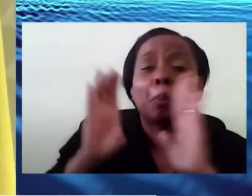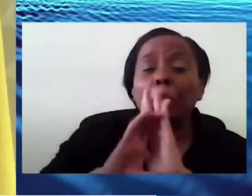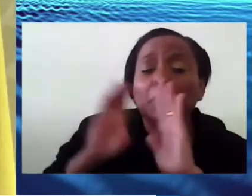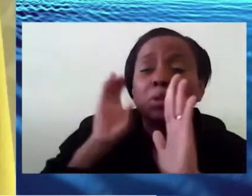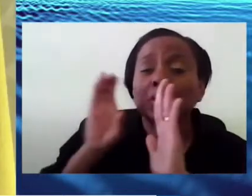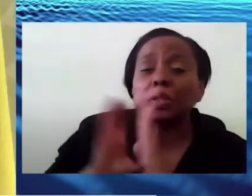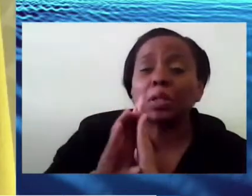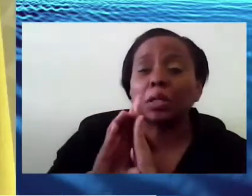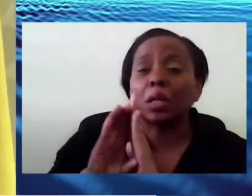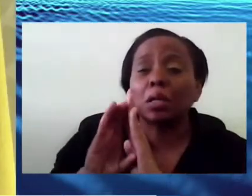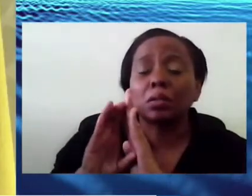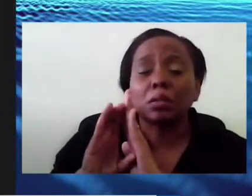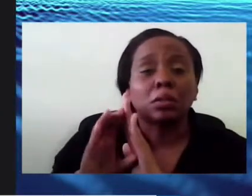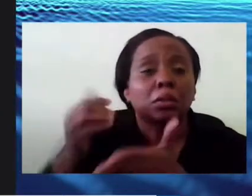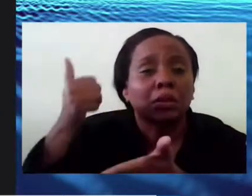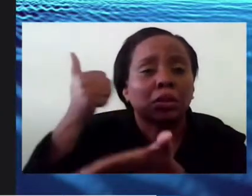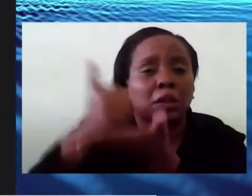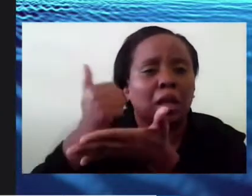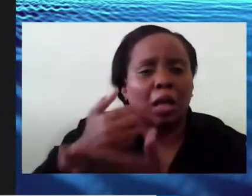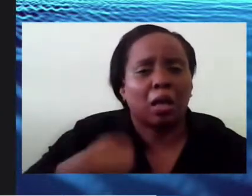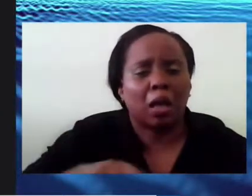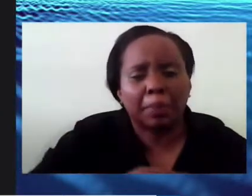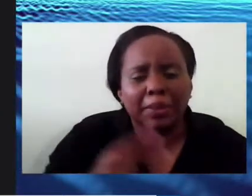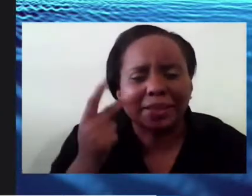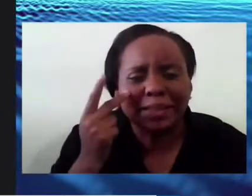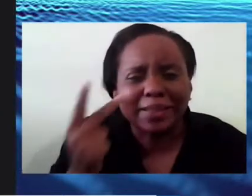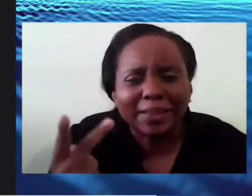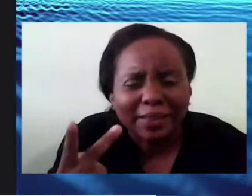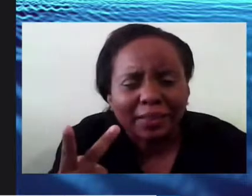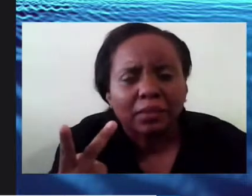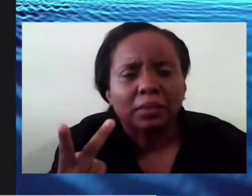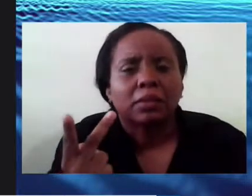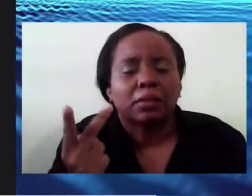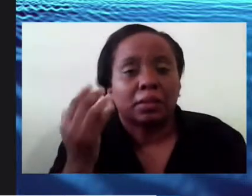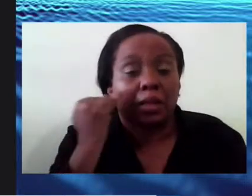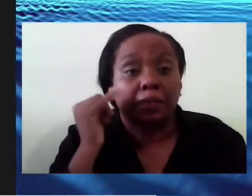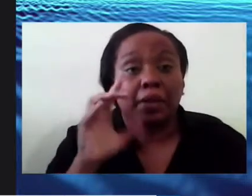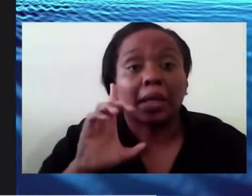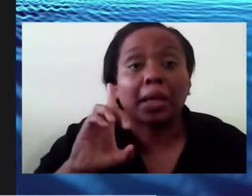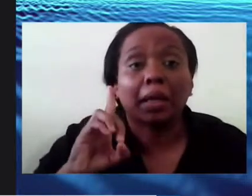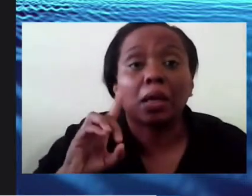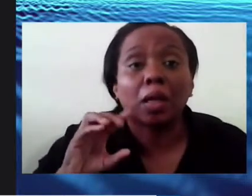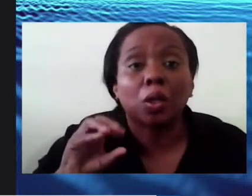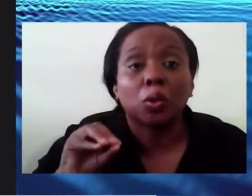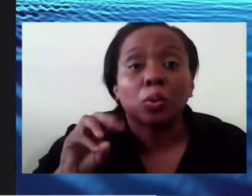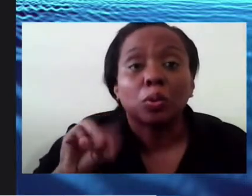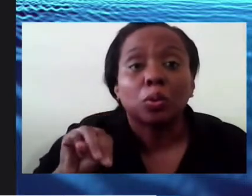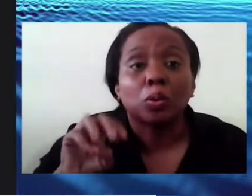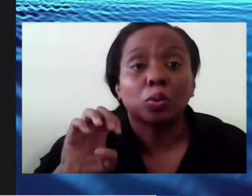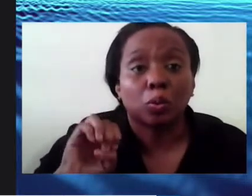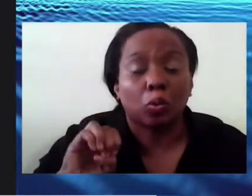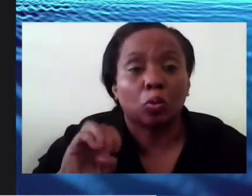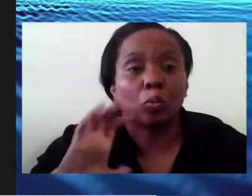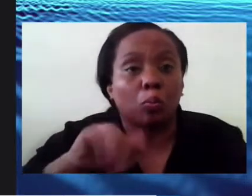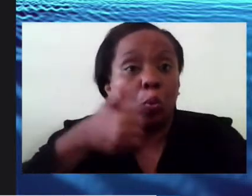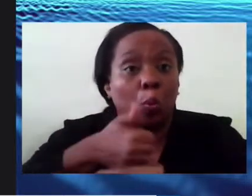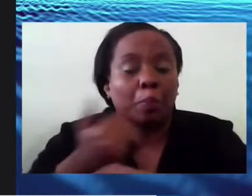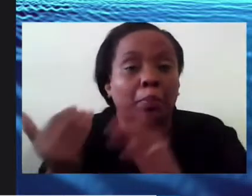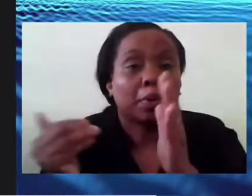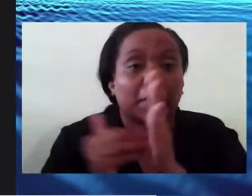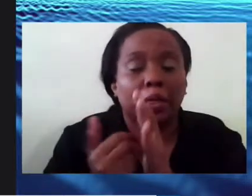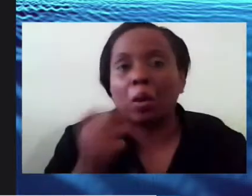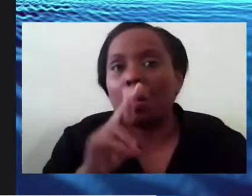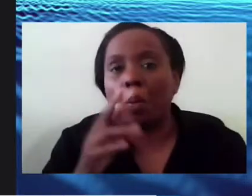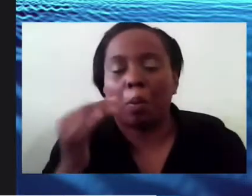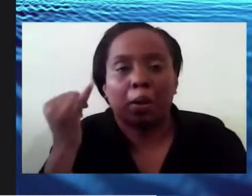us see, you know, how big a dome is growing, if there is a dome. But what can